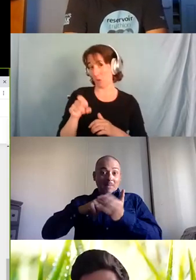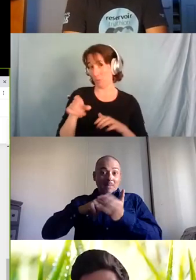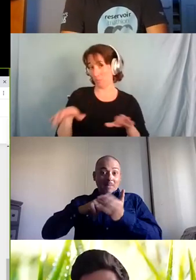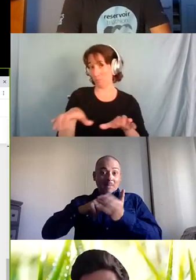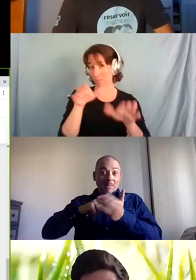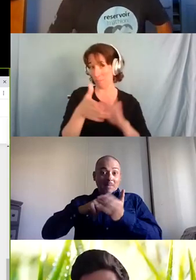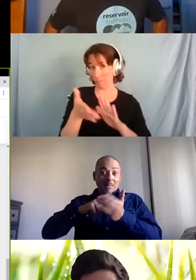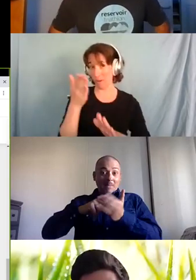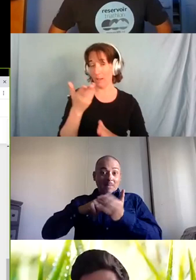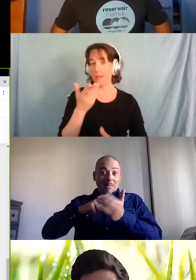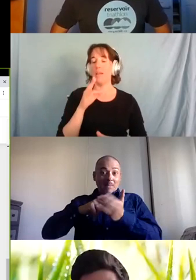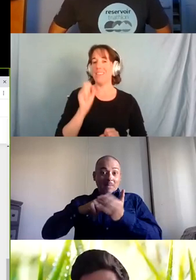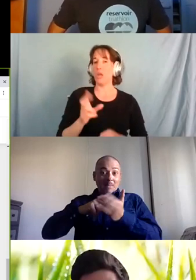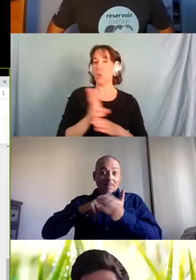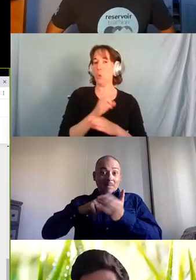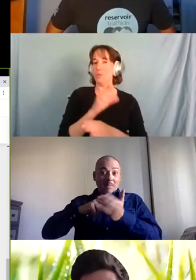to influence